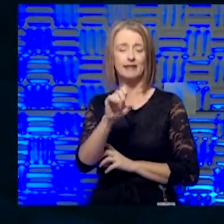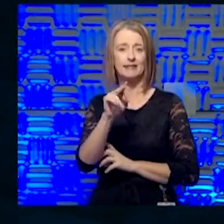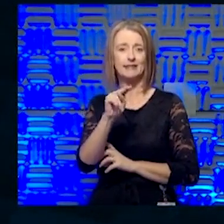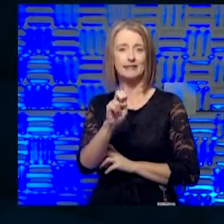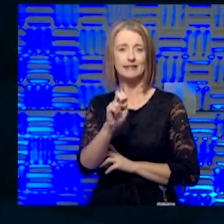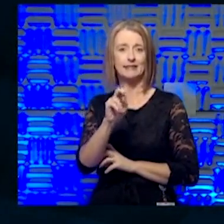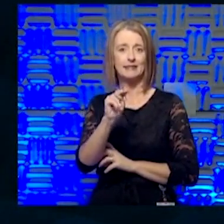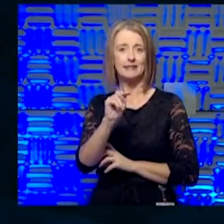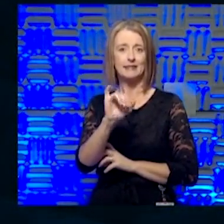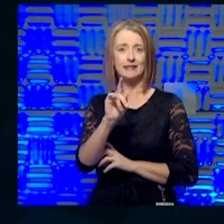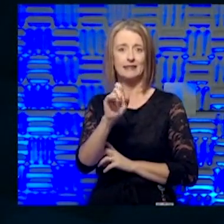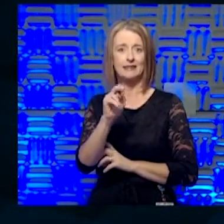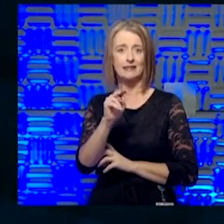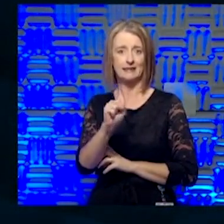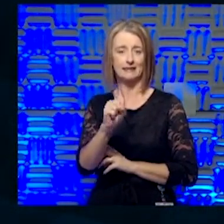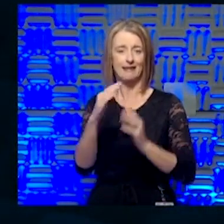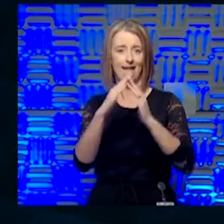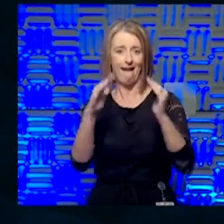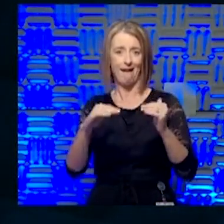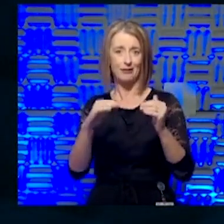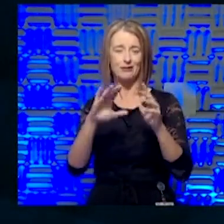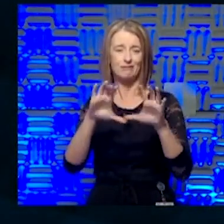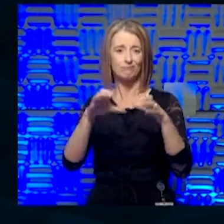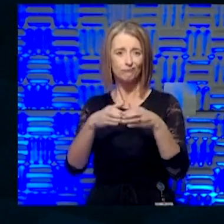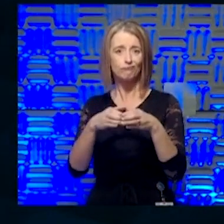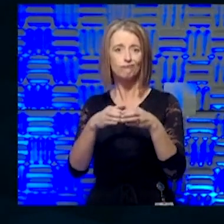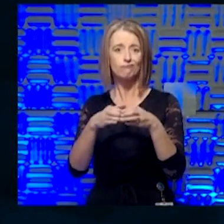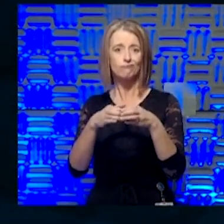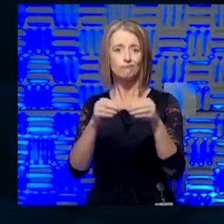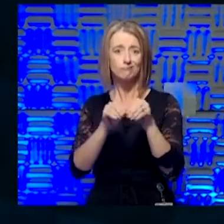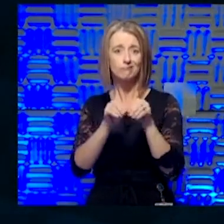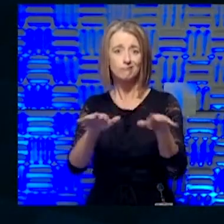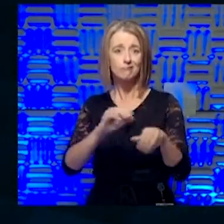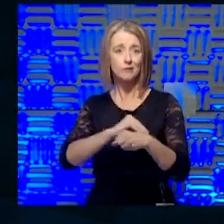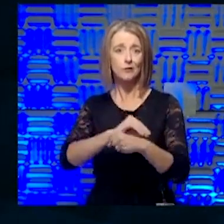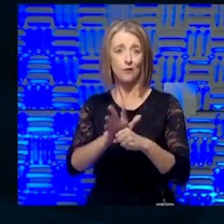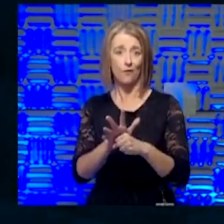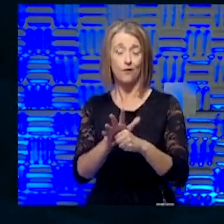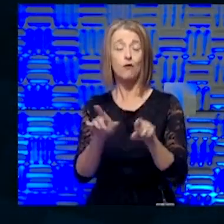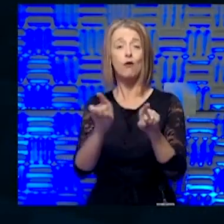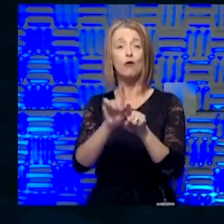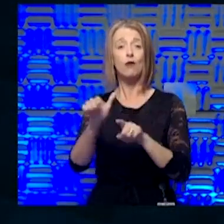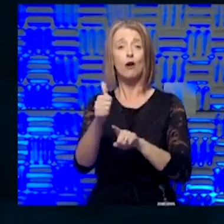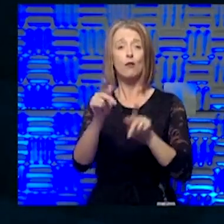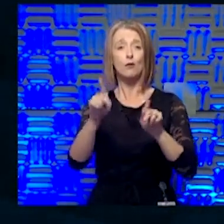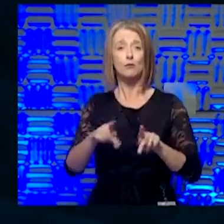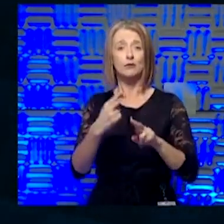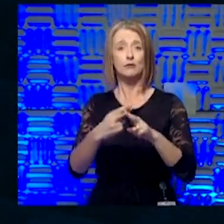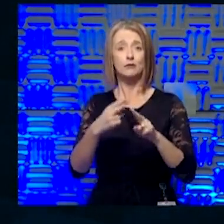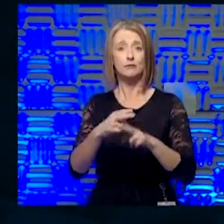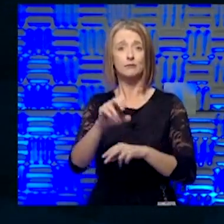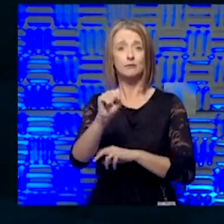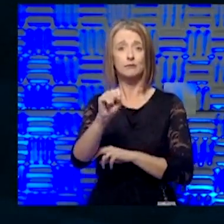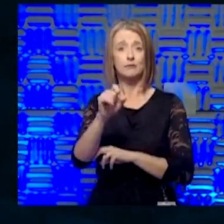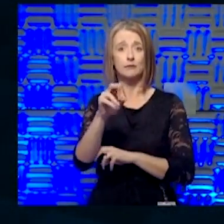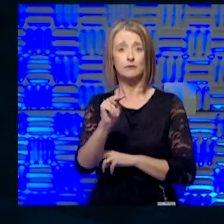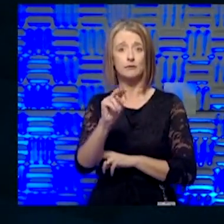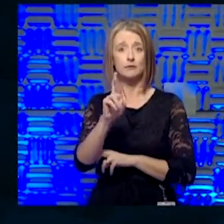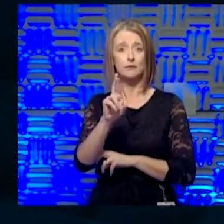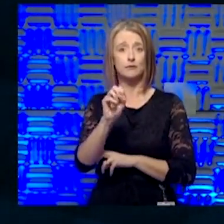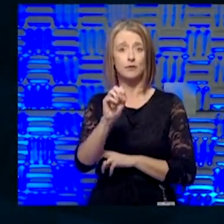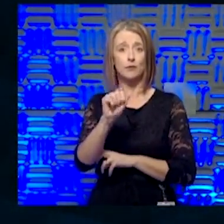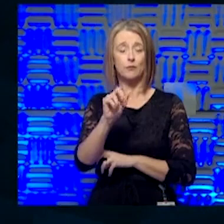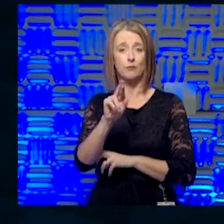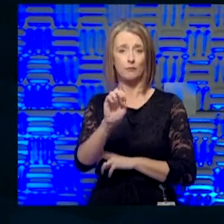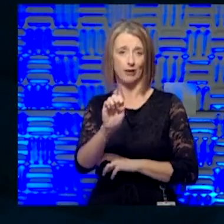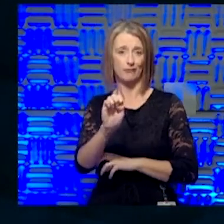small household outbreak with you. Yeah. And we also have another special guest, Susan Robare. Susan is joining us